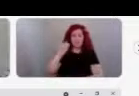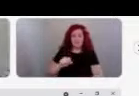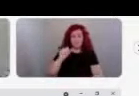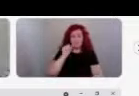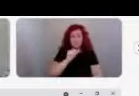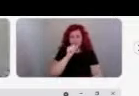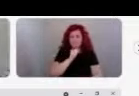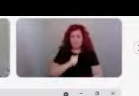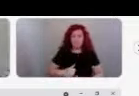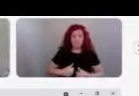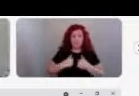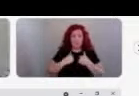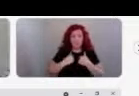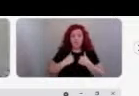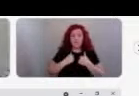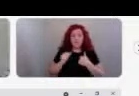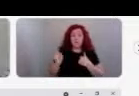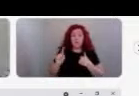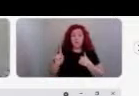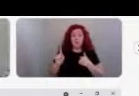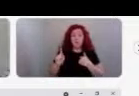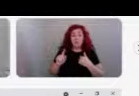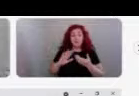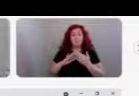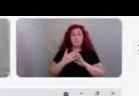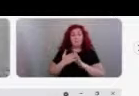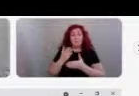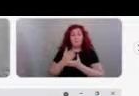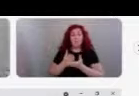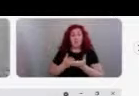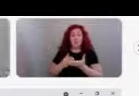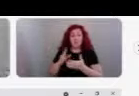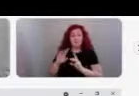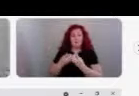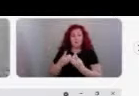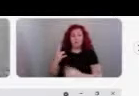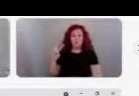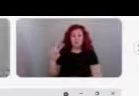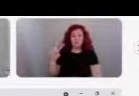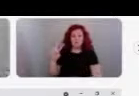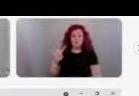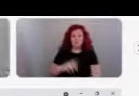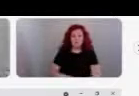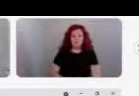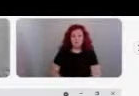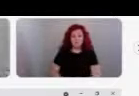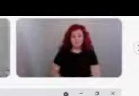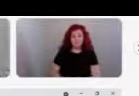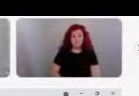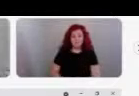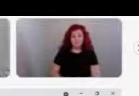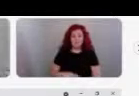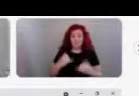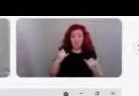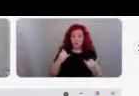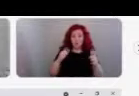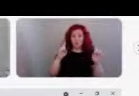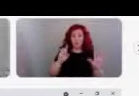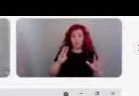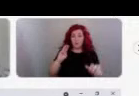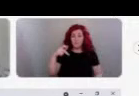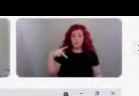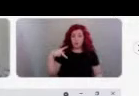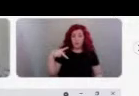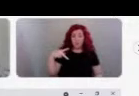reside in a neighborhood that will become part of district 17. the current test map will result in the